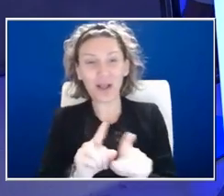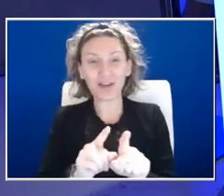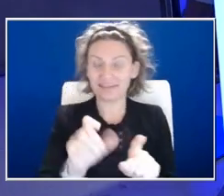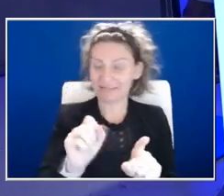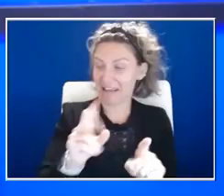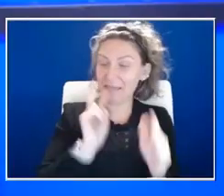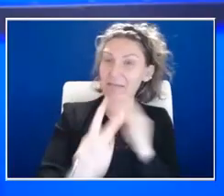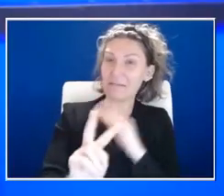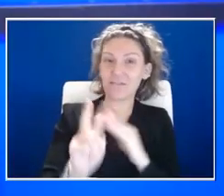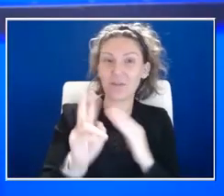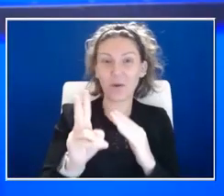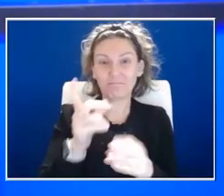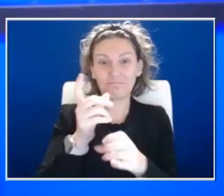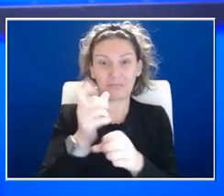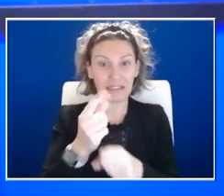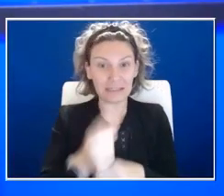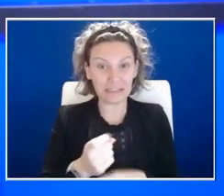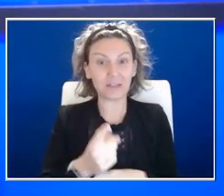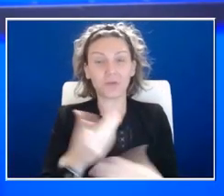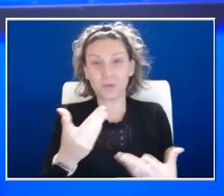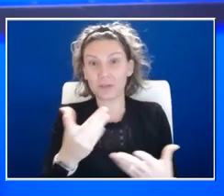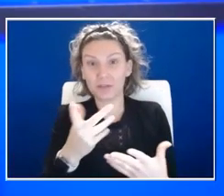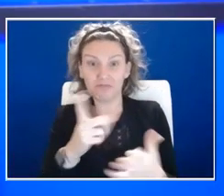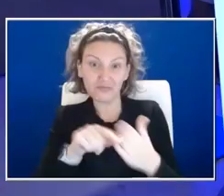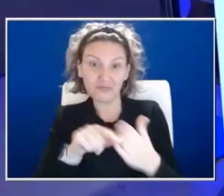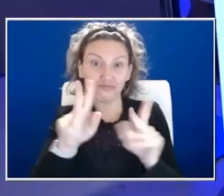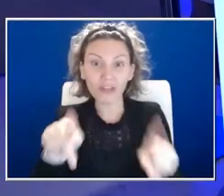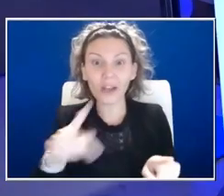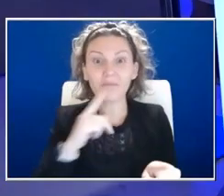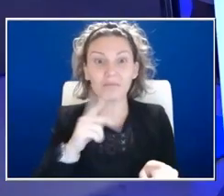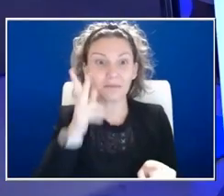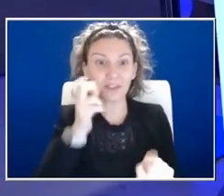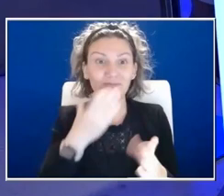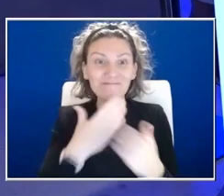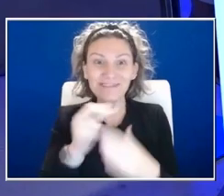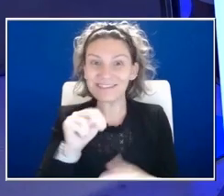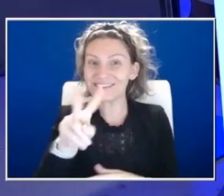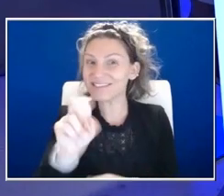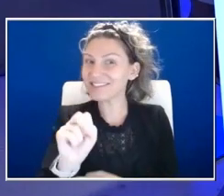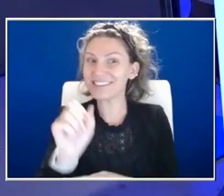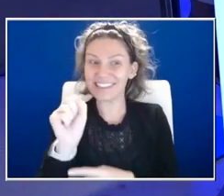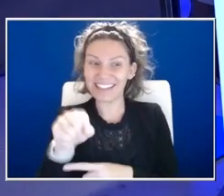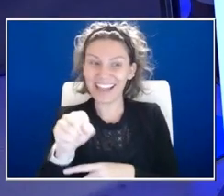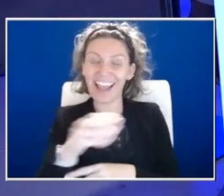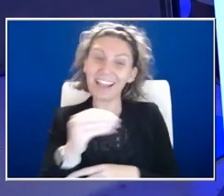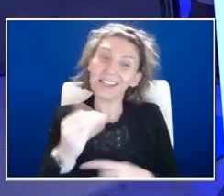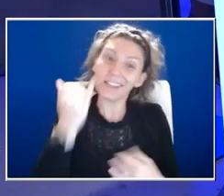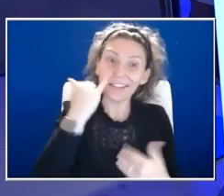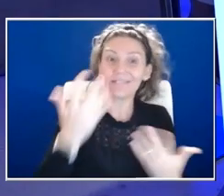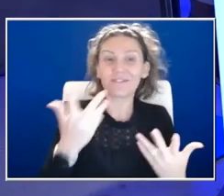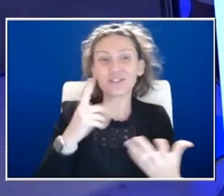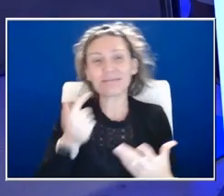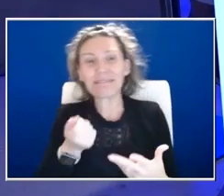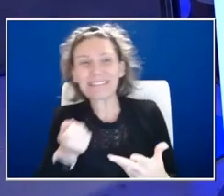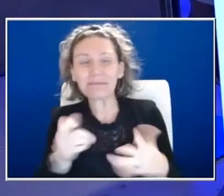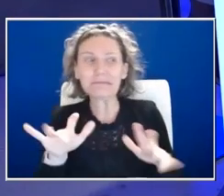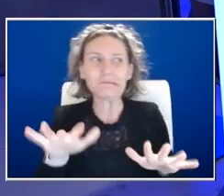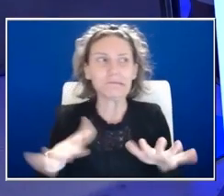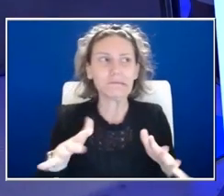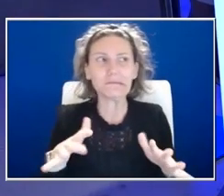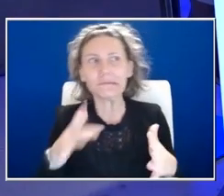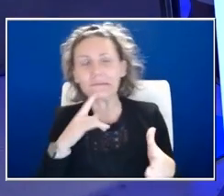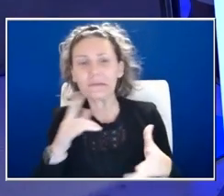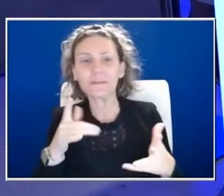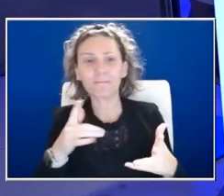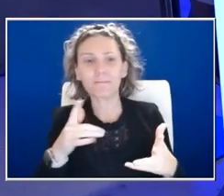annual wellness checkup. I really do. To hear some good news, right? Yeah. And even if there's a little shakiness in it, I'm glad to hear that